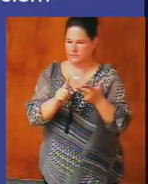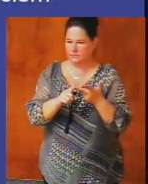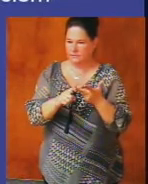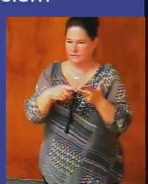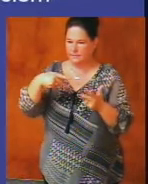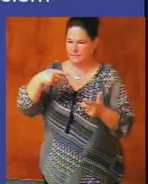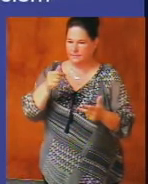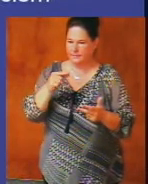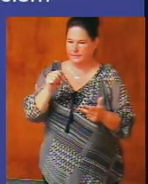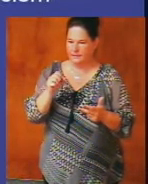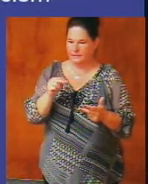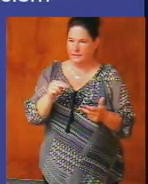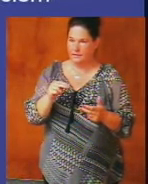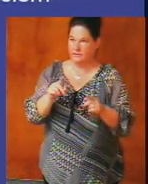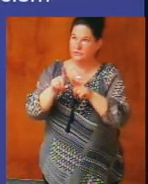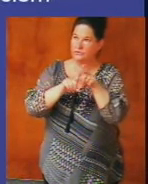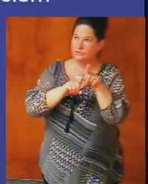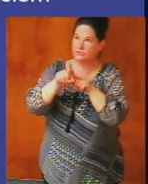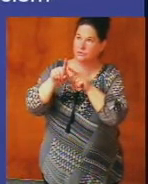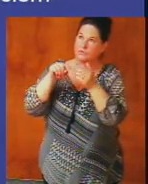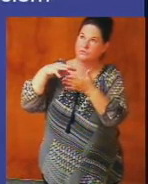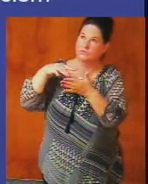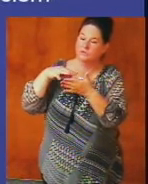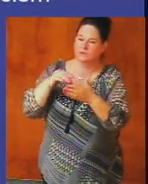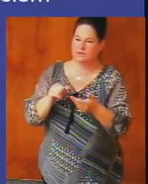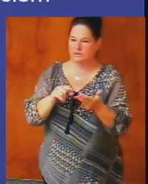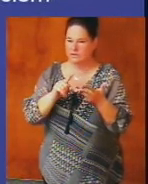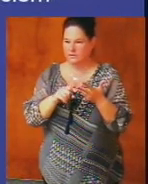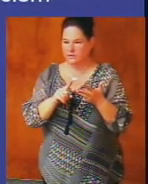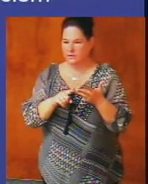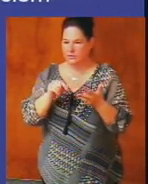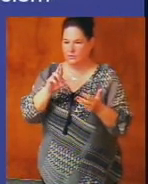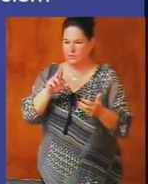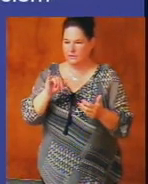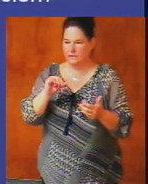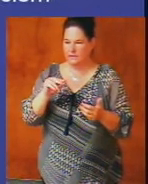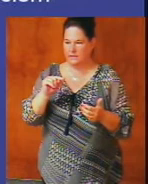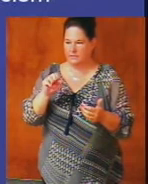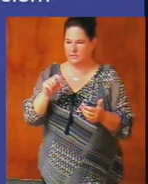pagan astrology, Oriental mysticism.